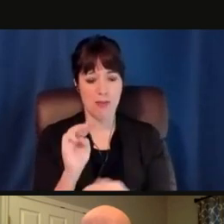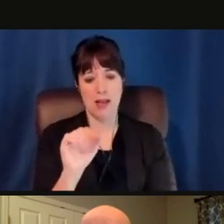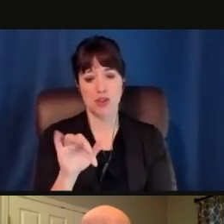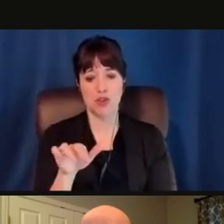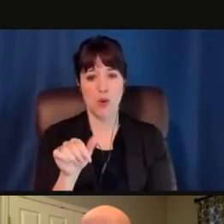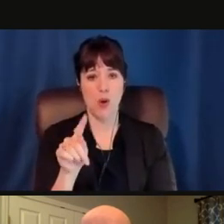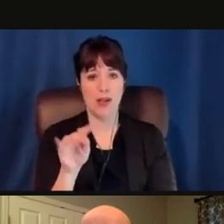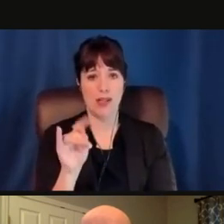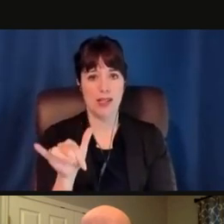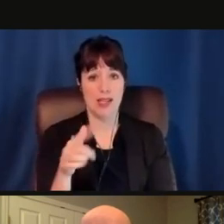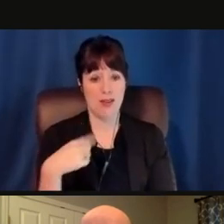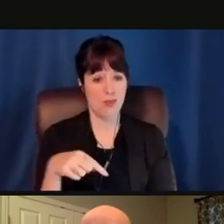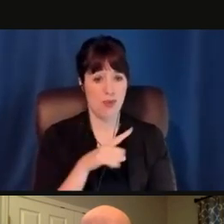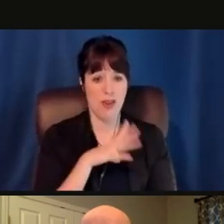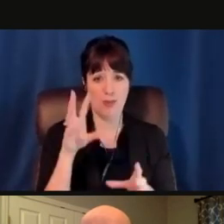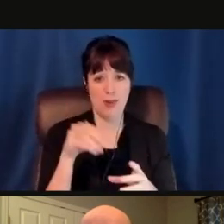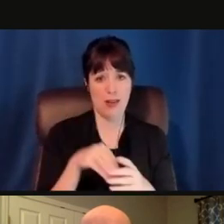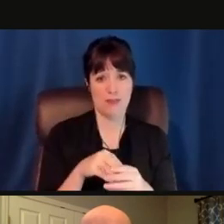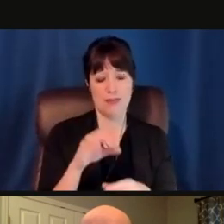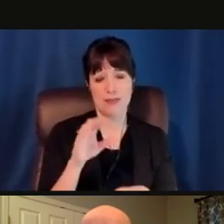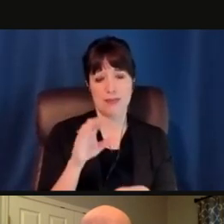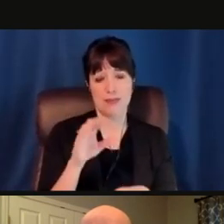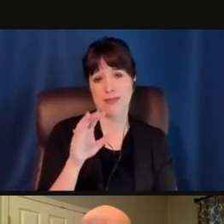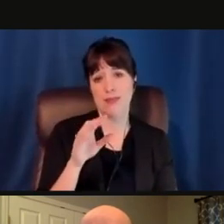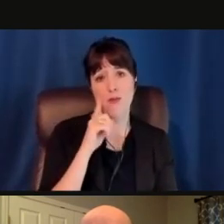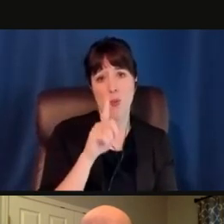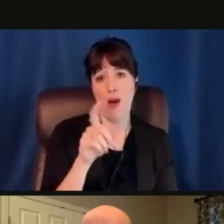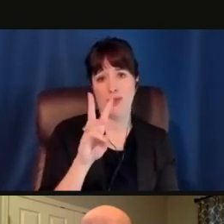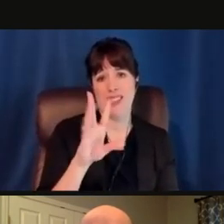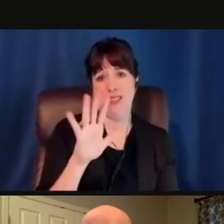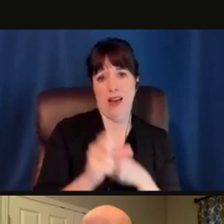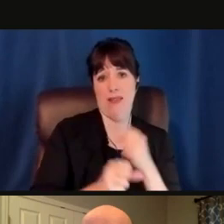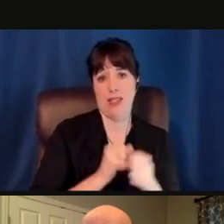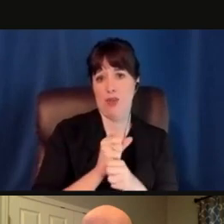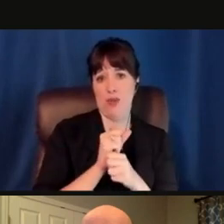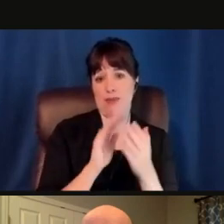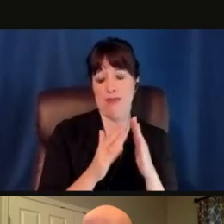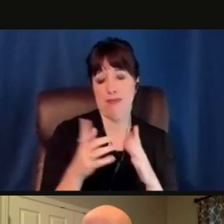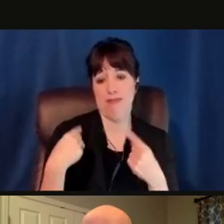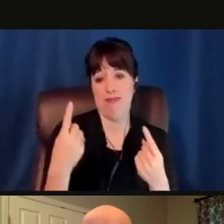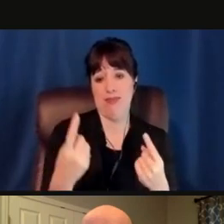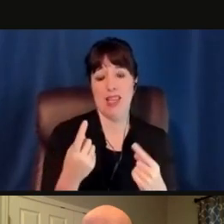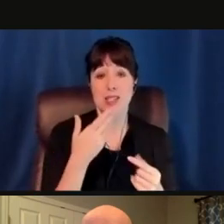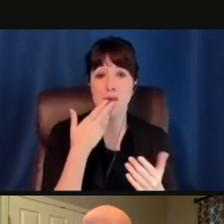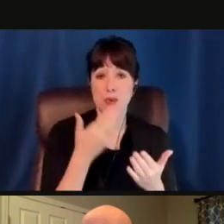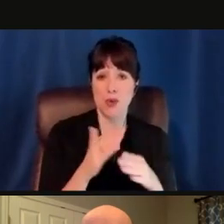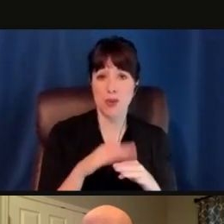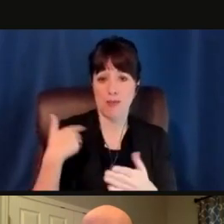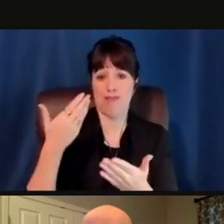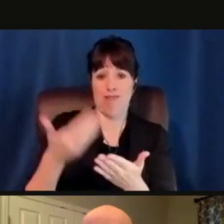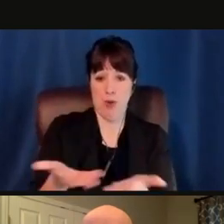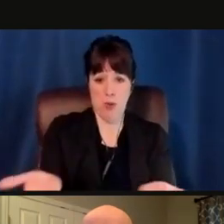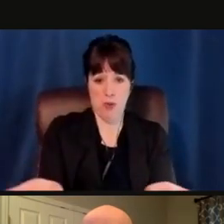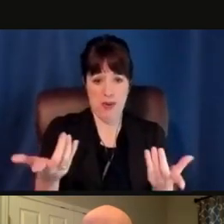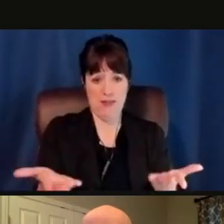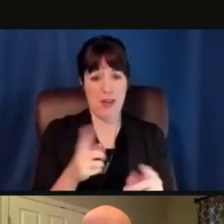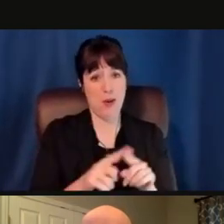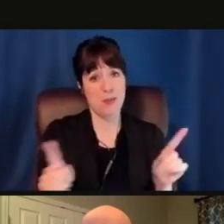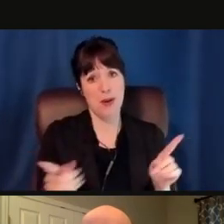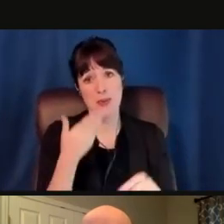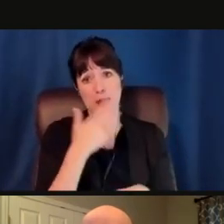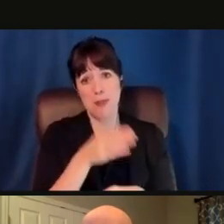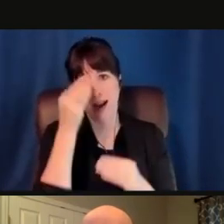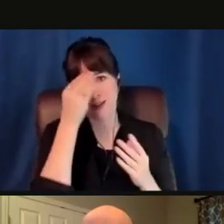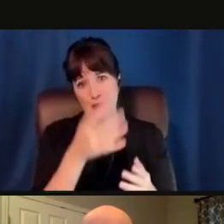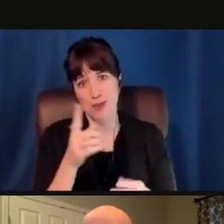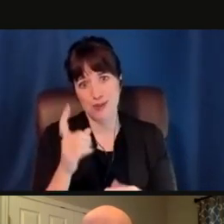been incorporated for 165 years. And the good news is we got there. The bad news is it took us 165 years